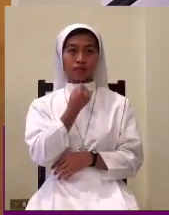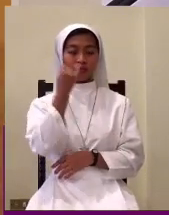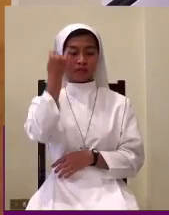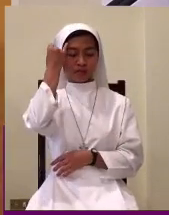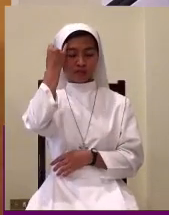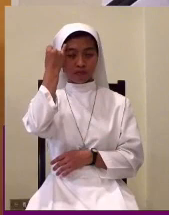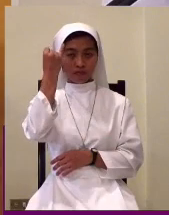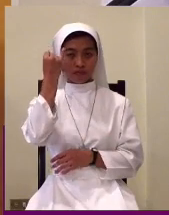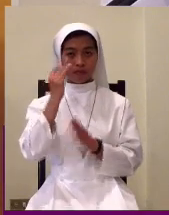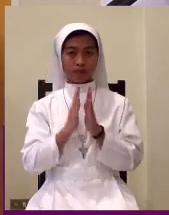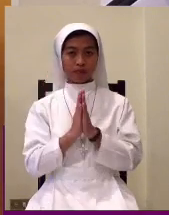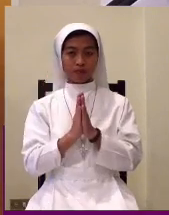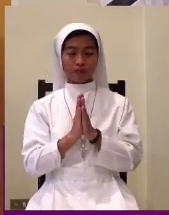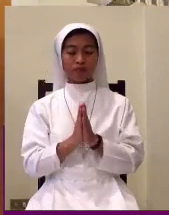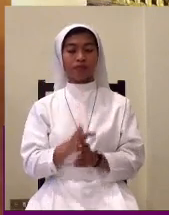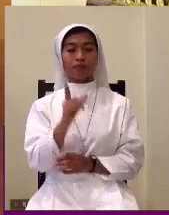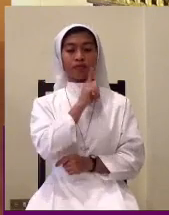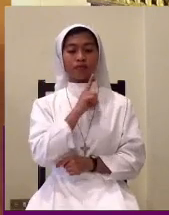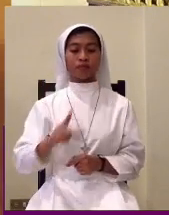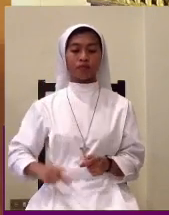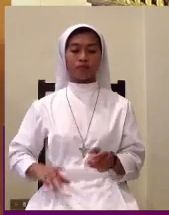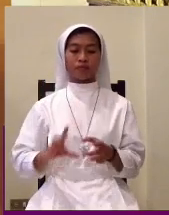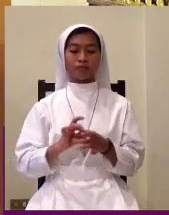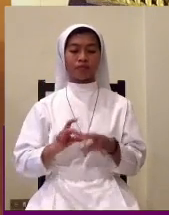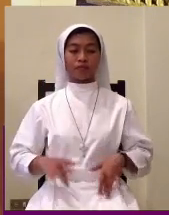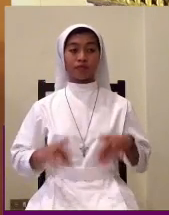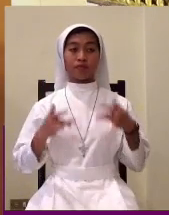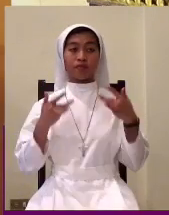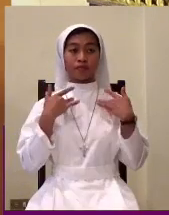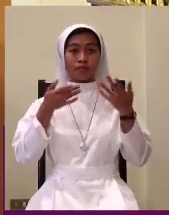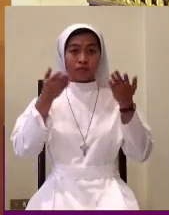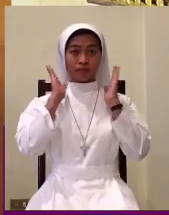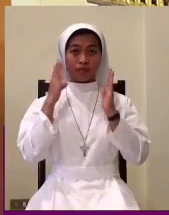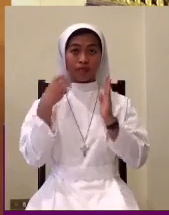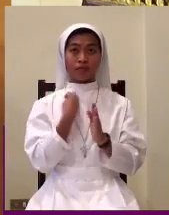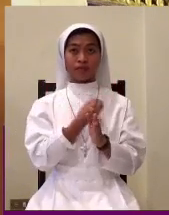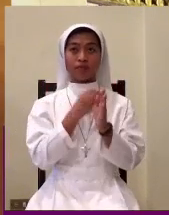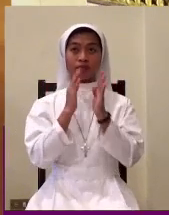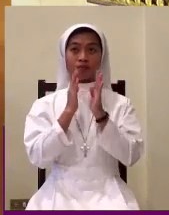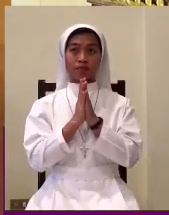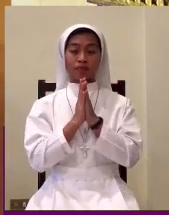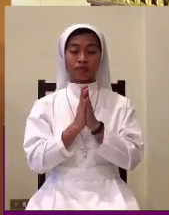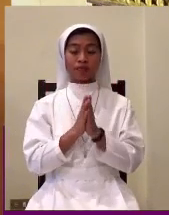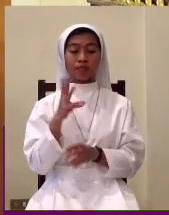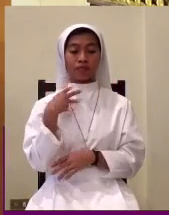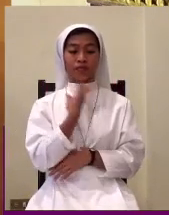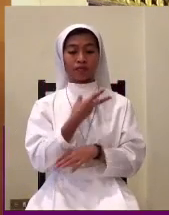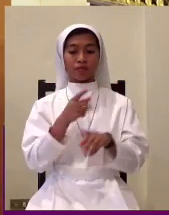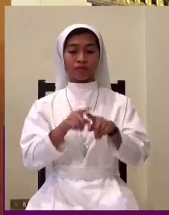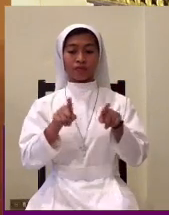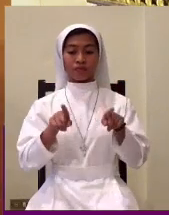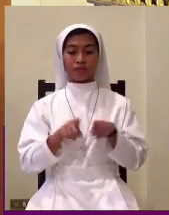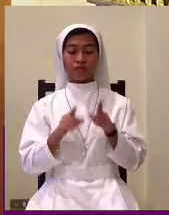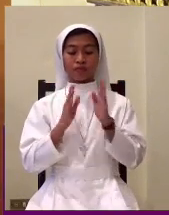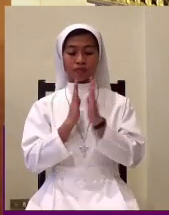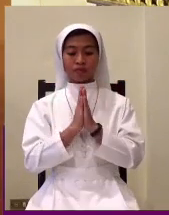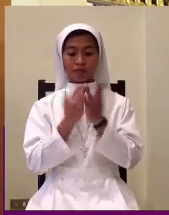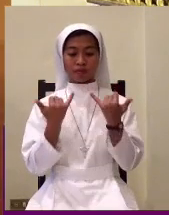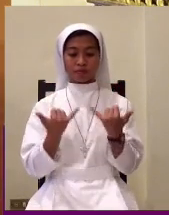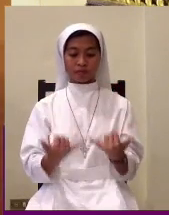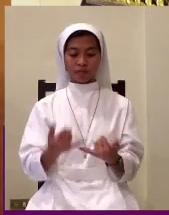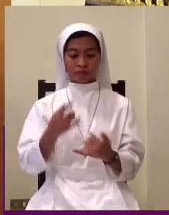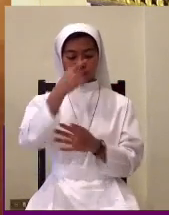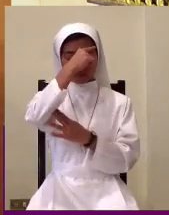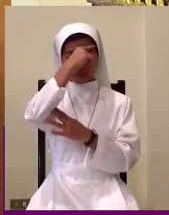We pray. Lord of life, hear our prayer. And we pray especially now for our frontliners,